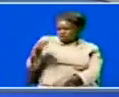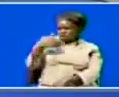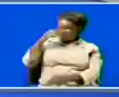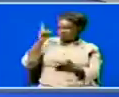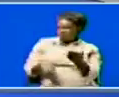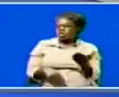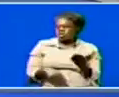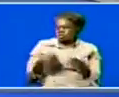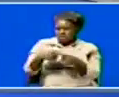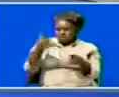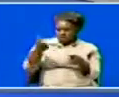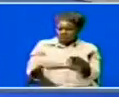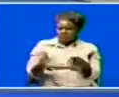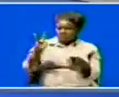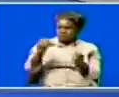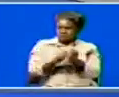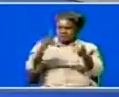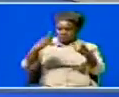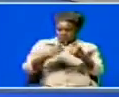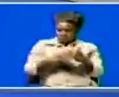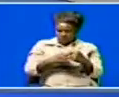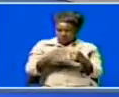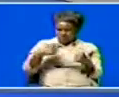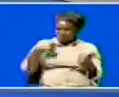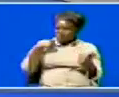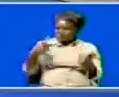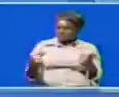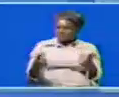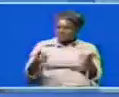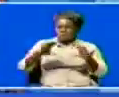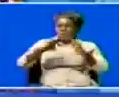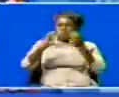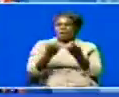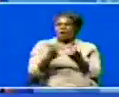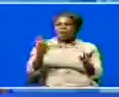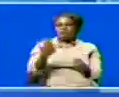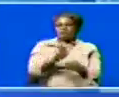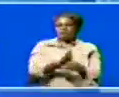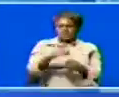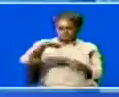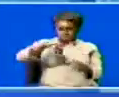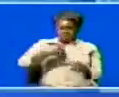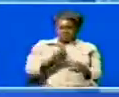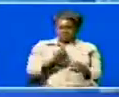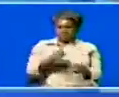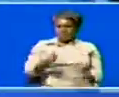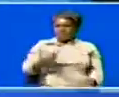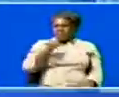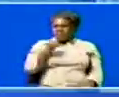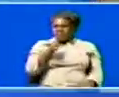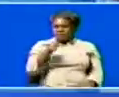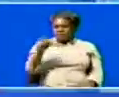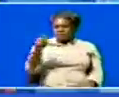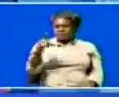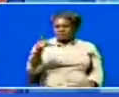them this year? So 2018, mm-hmm. like I said, we're going global. I'm definitely going global. Where's my mic? Uh-huh. Camera? Yeah. There you go.